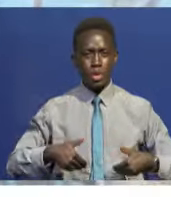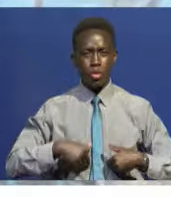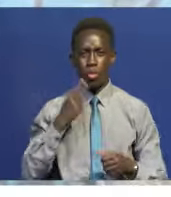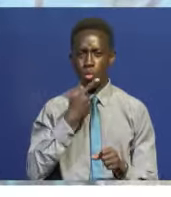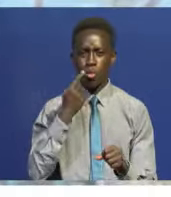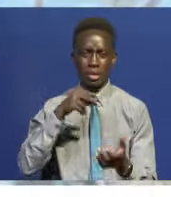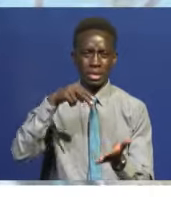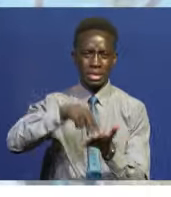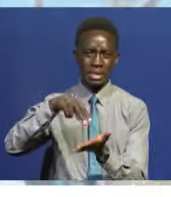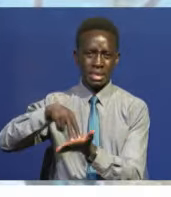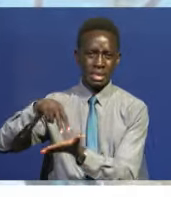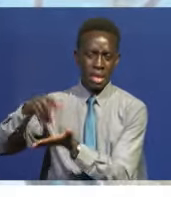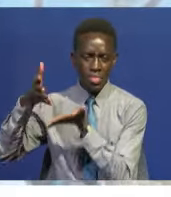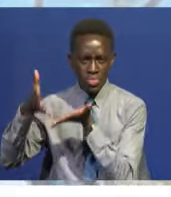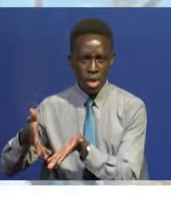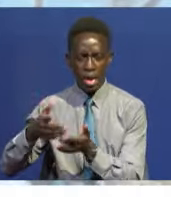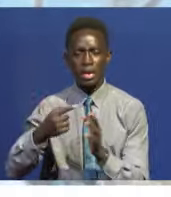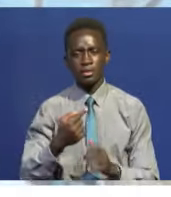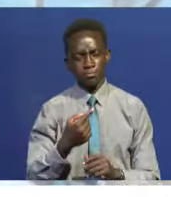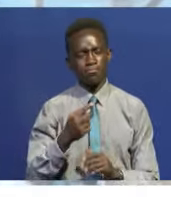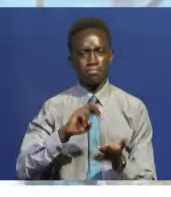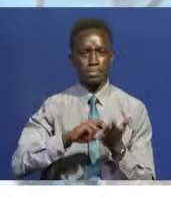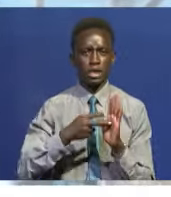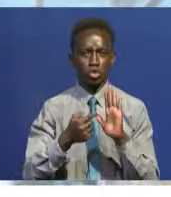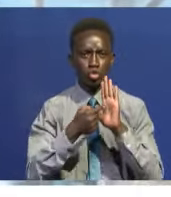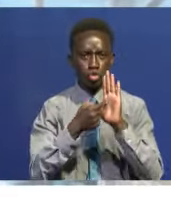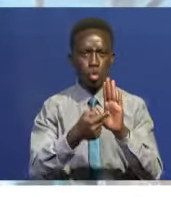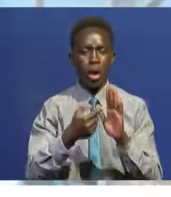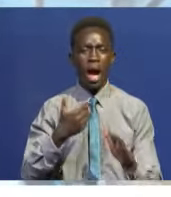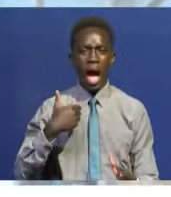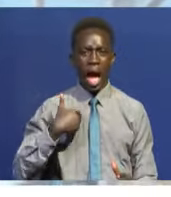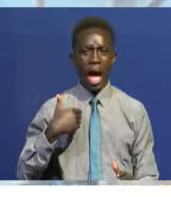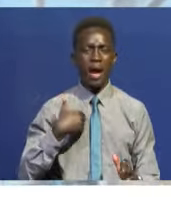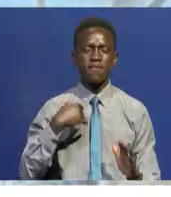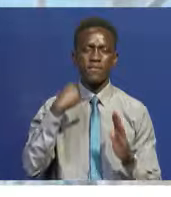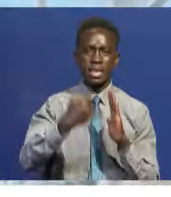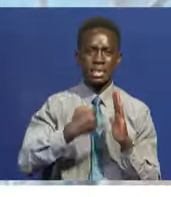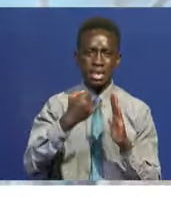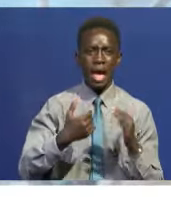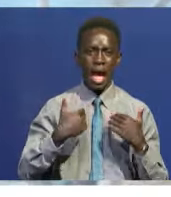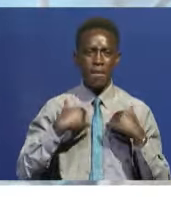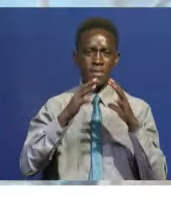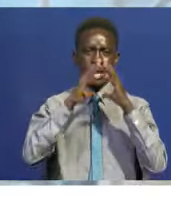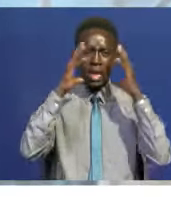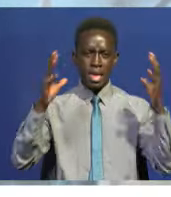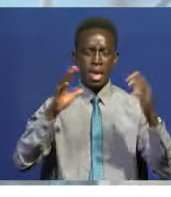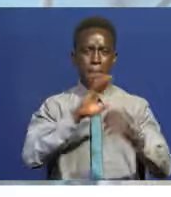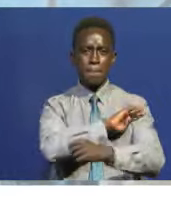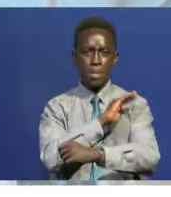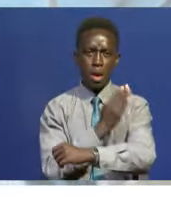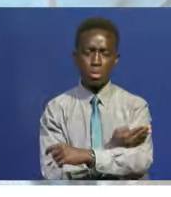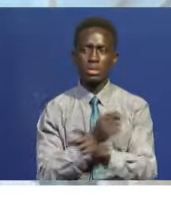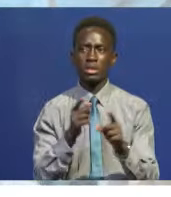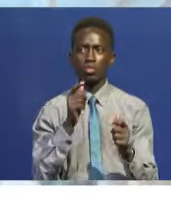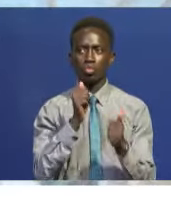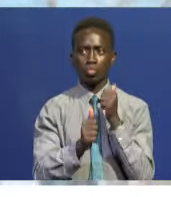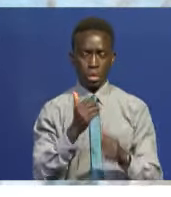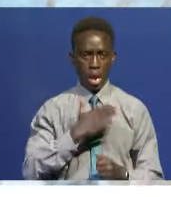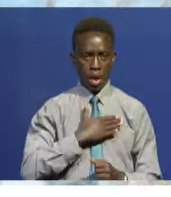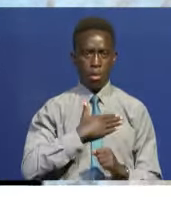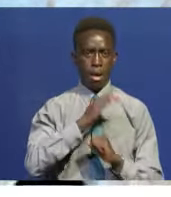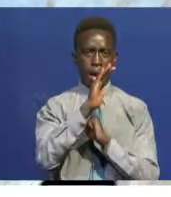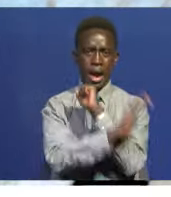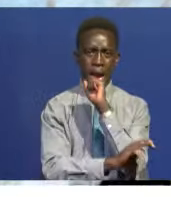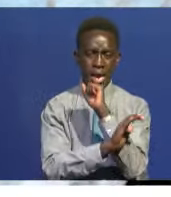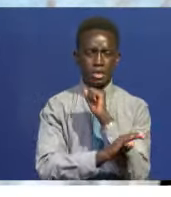hapa, it tells you that there is an industry that has great potential ambaye as a country we haven't been able to fully